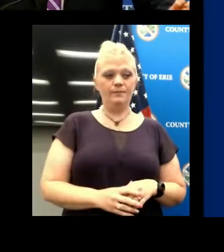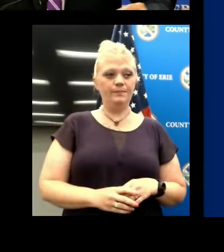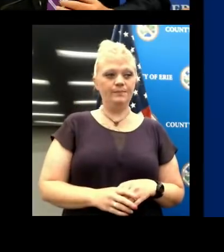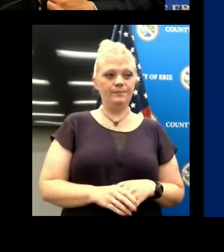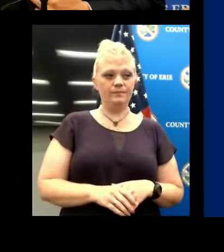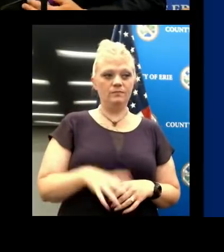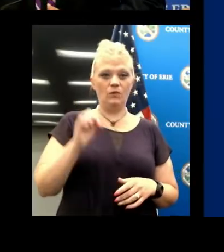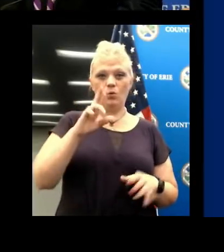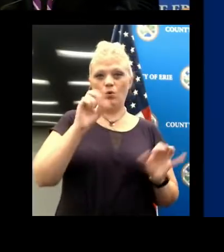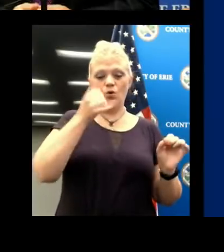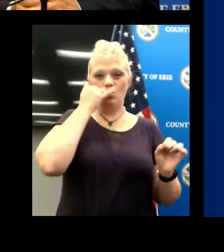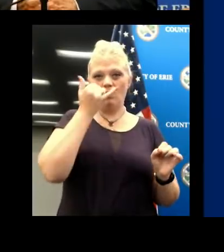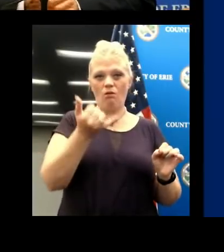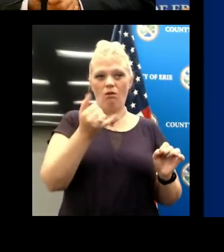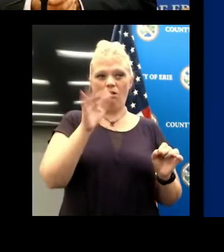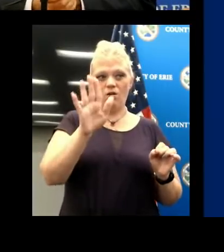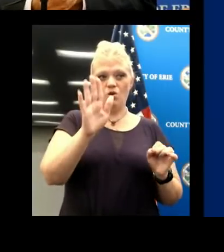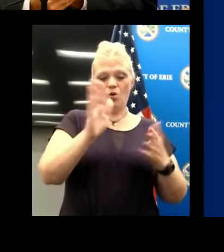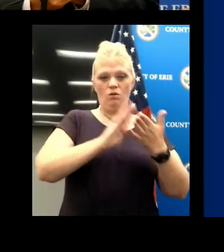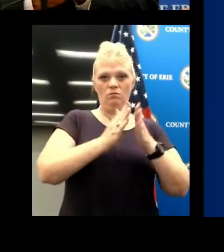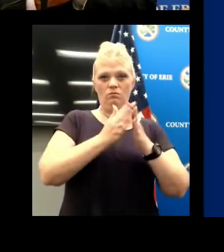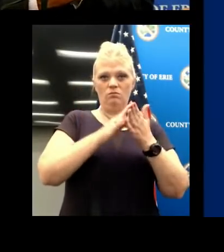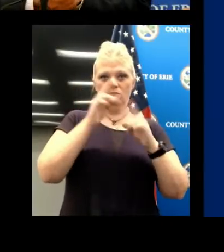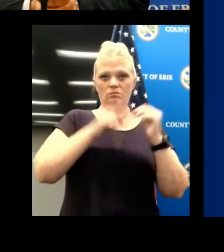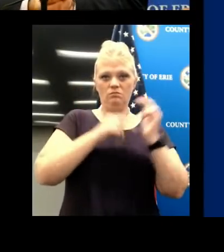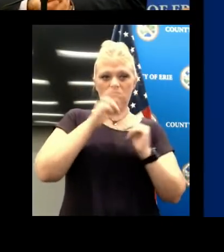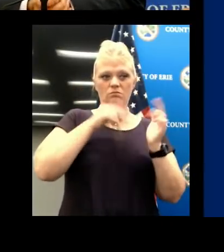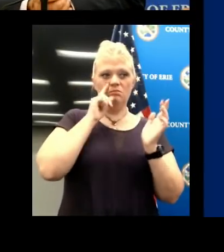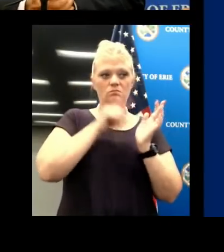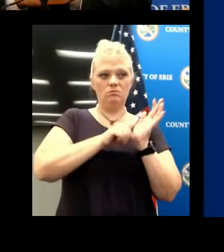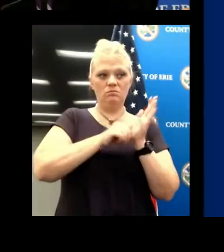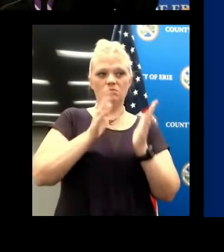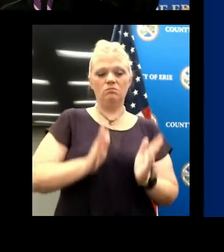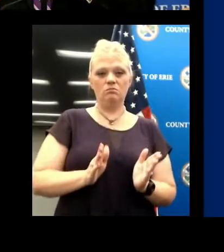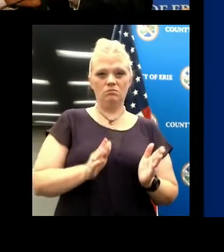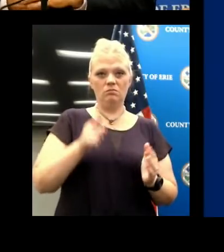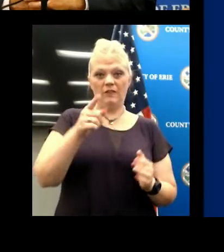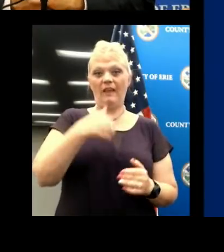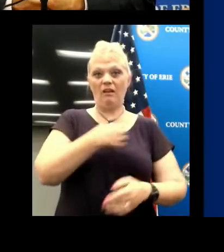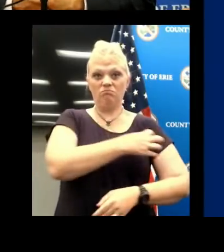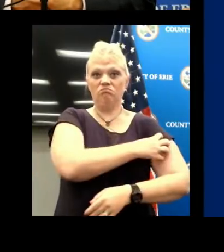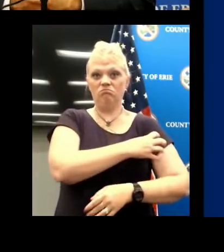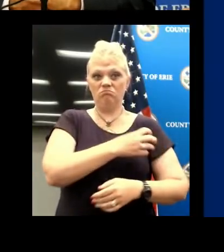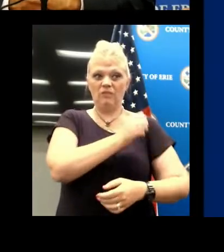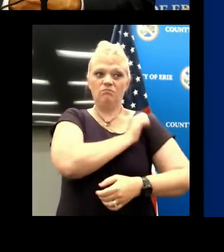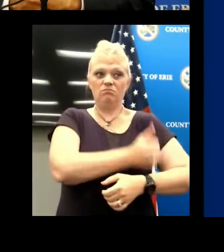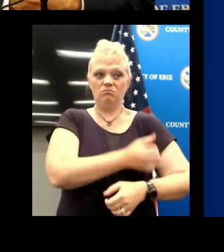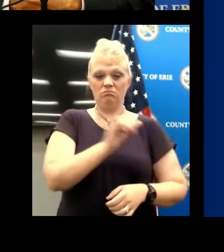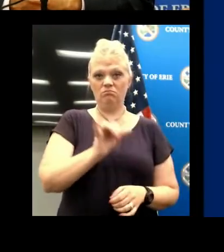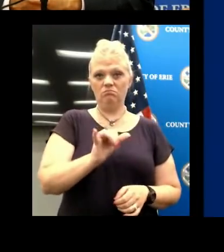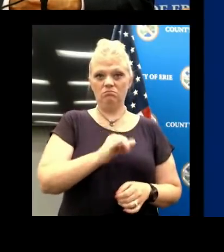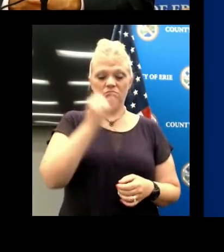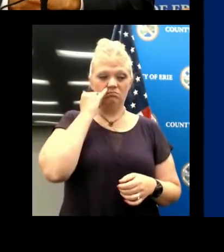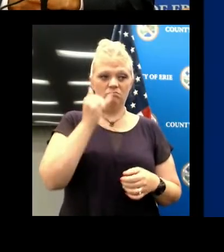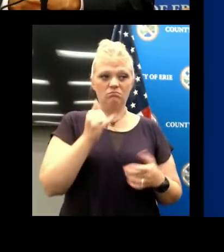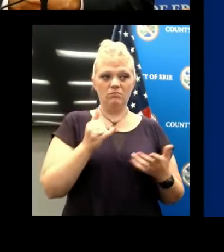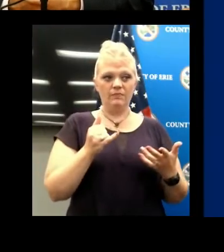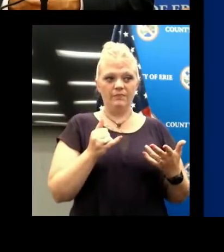1-833-789-0470, or you can also talk to your municipal building inspector. They have the power if they're